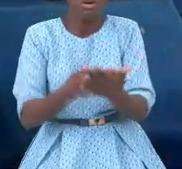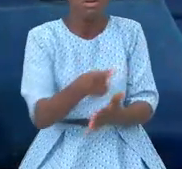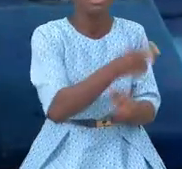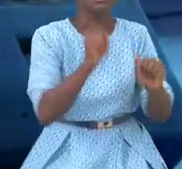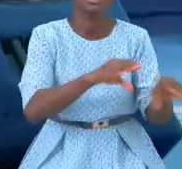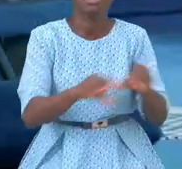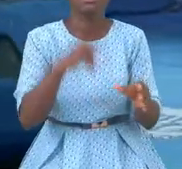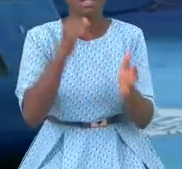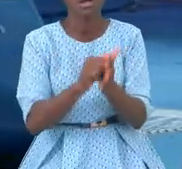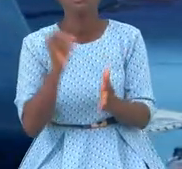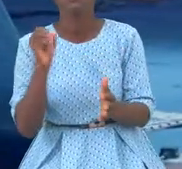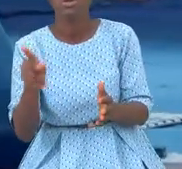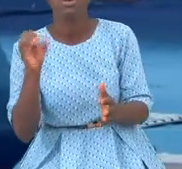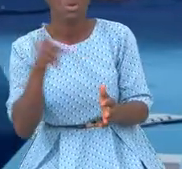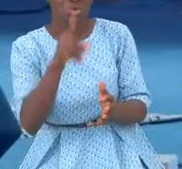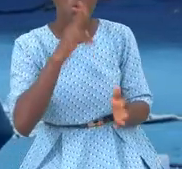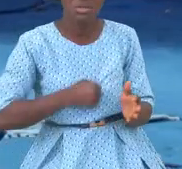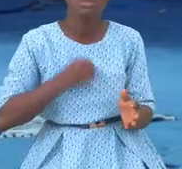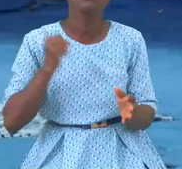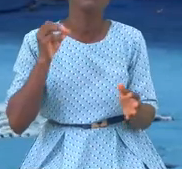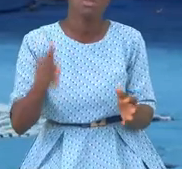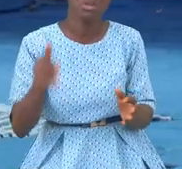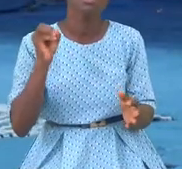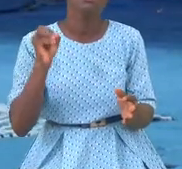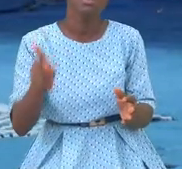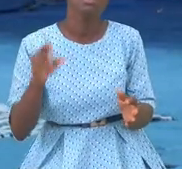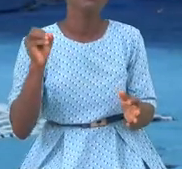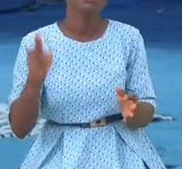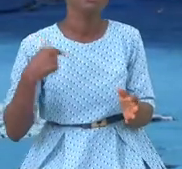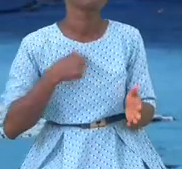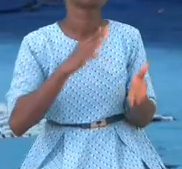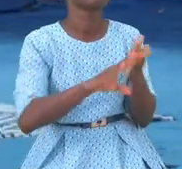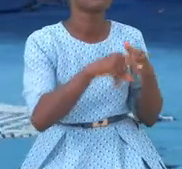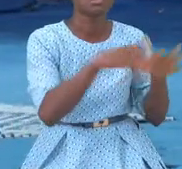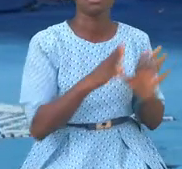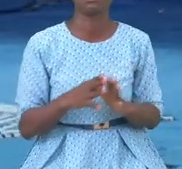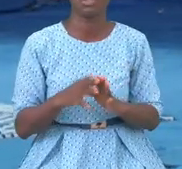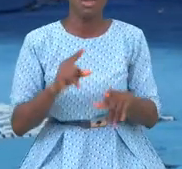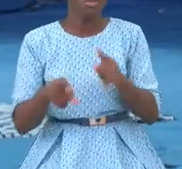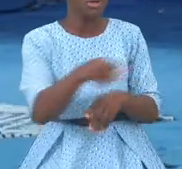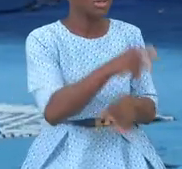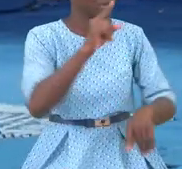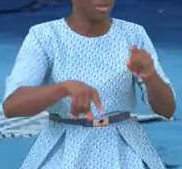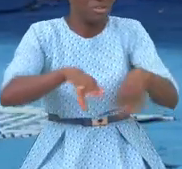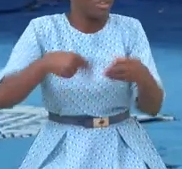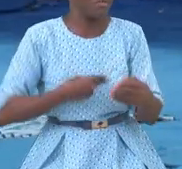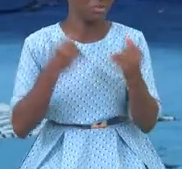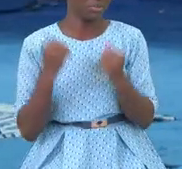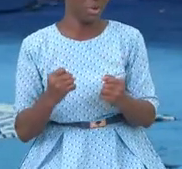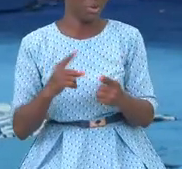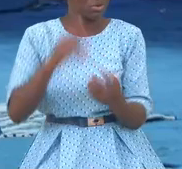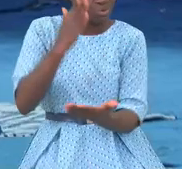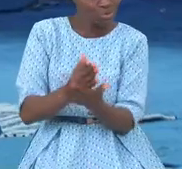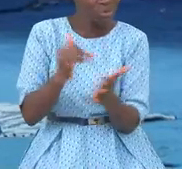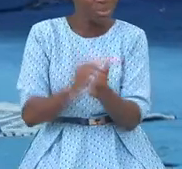But there's something they cannot do. They cannot give us the power not to do that thing again. They cannot give us the strength not to do